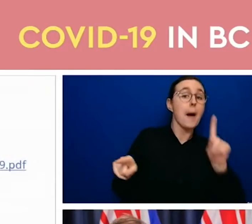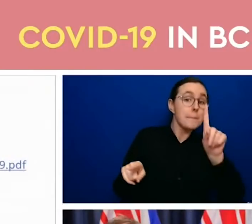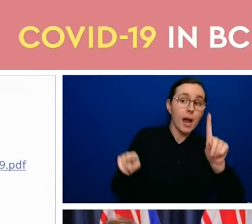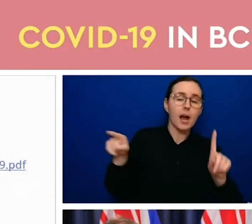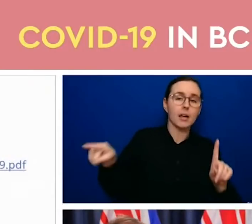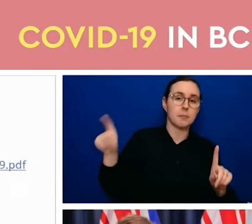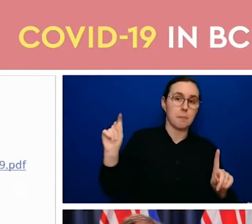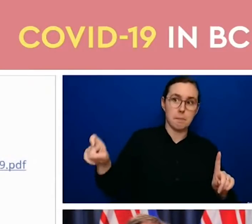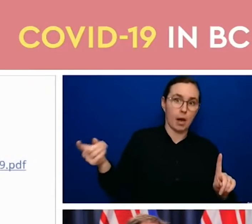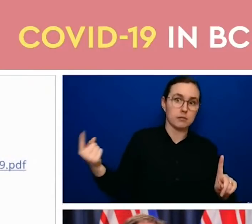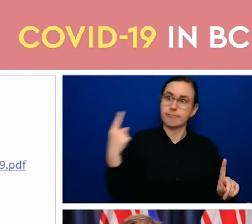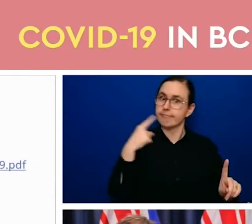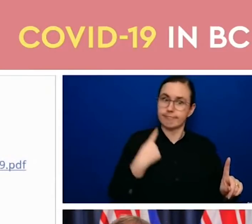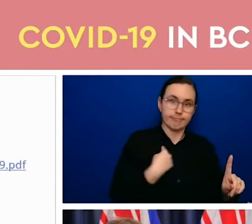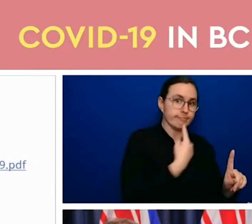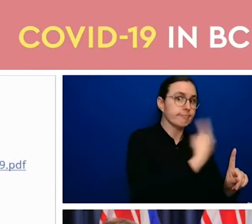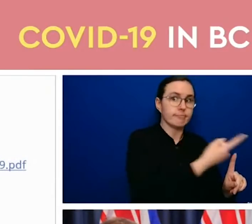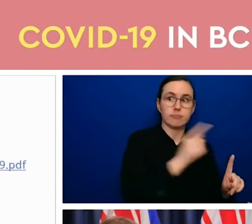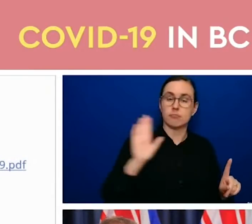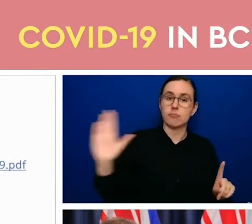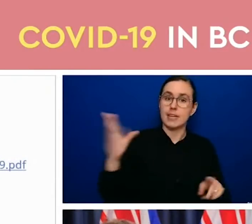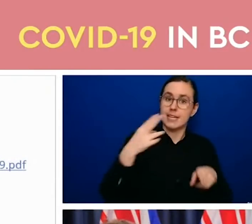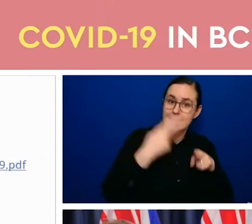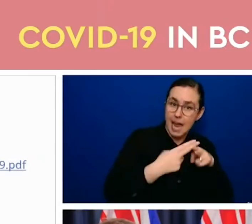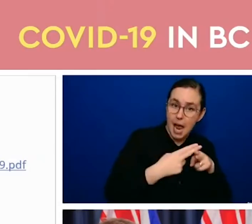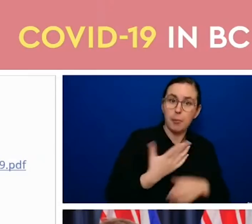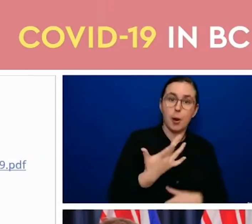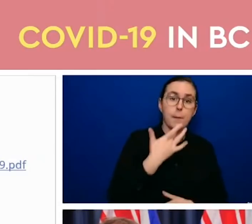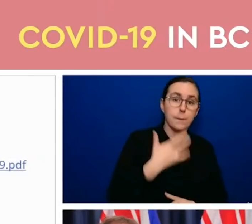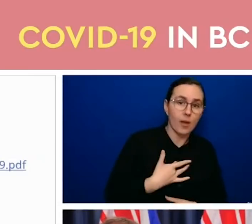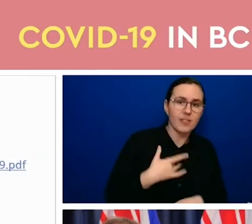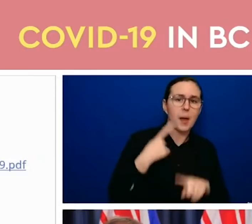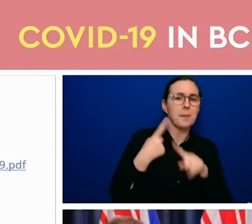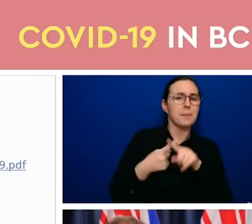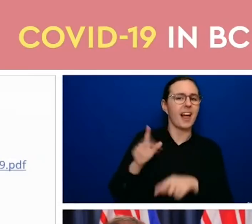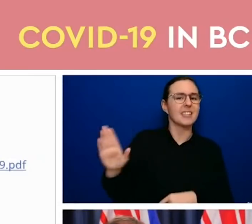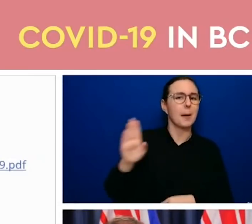at the beginning, over 70, and then moving down the age brackets. This will assist in distribution, in